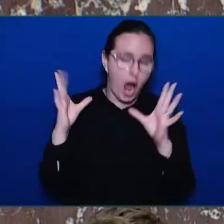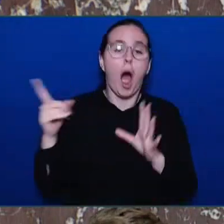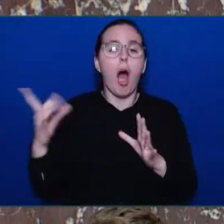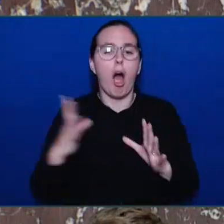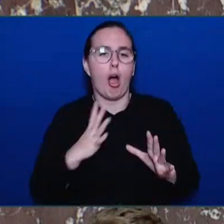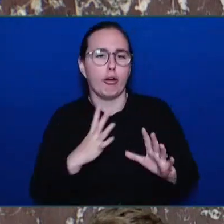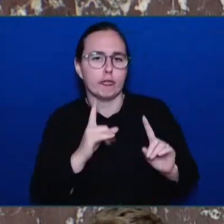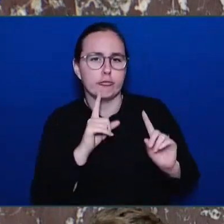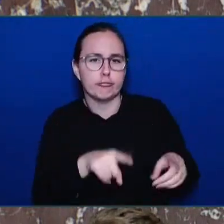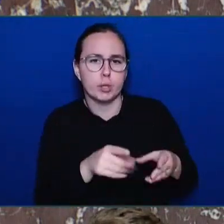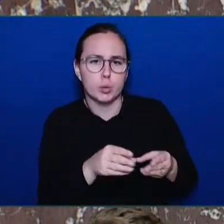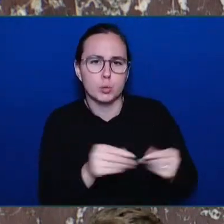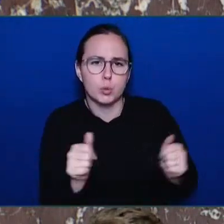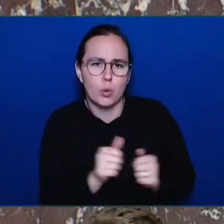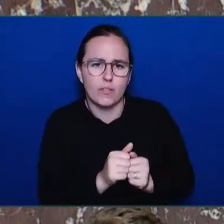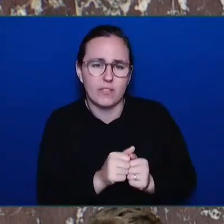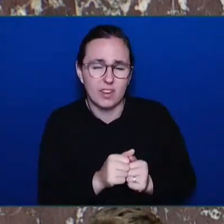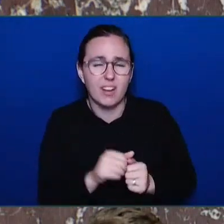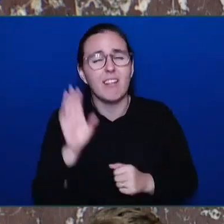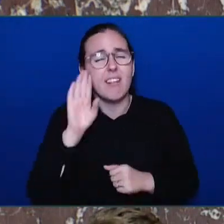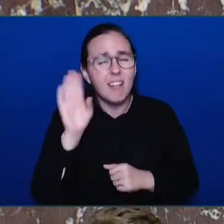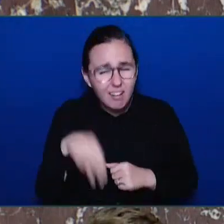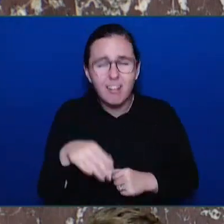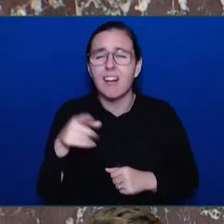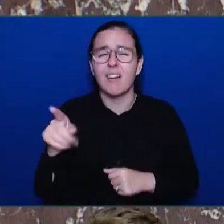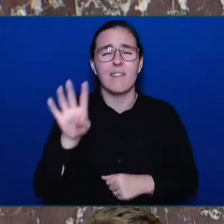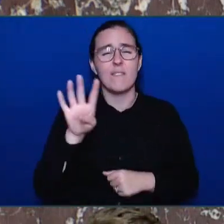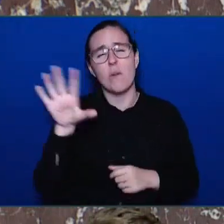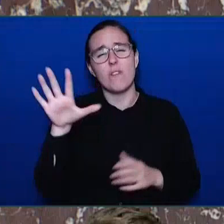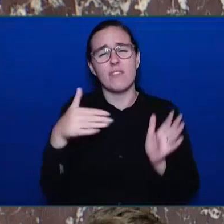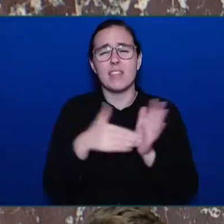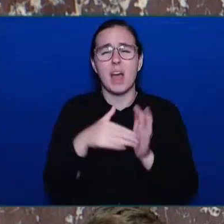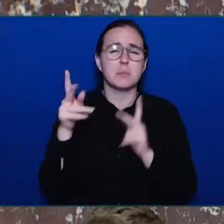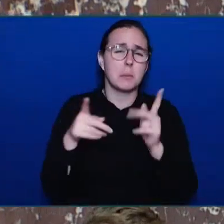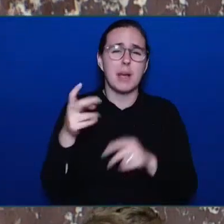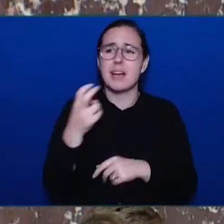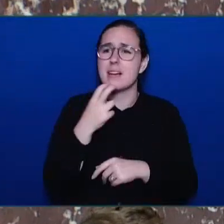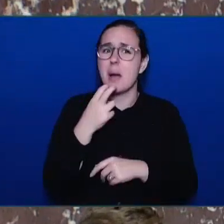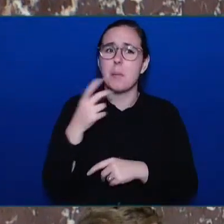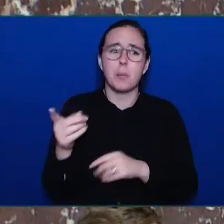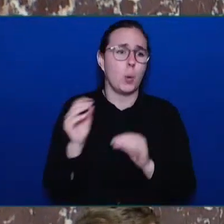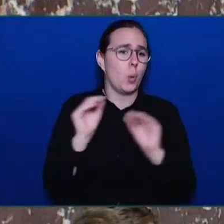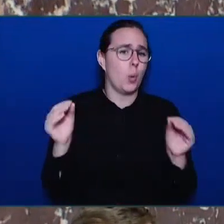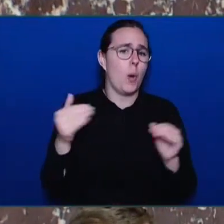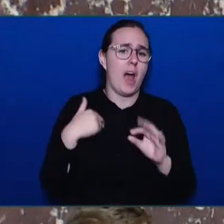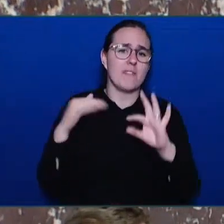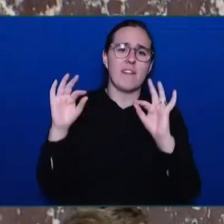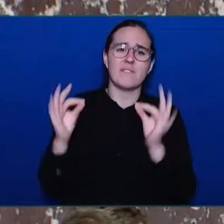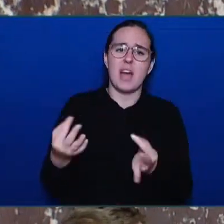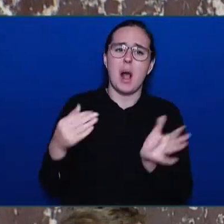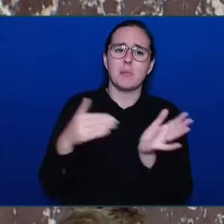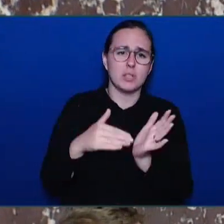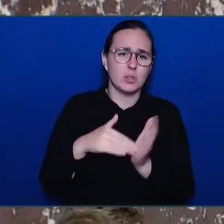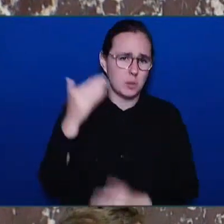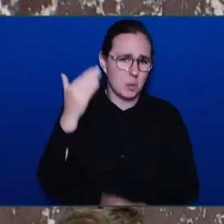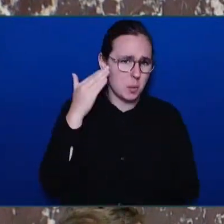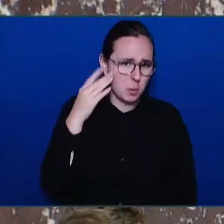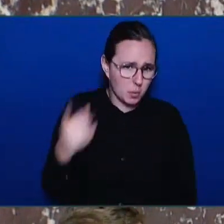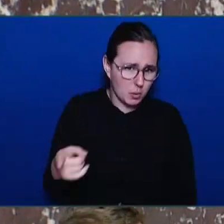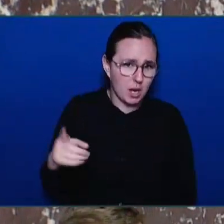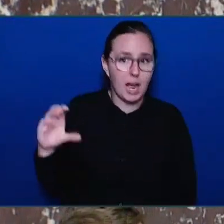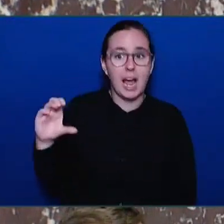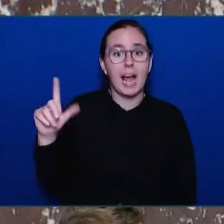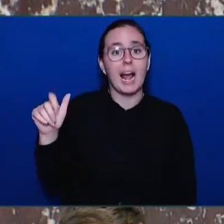family doctor, but we have rotating ER closures in Clearwater and Merritt and health centres in Barrier and